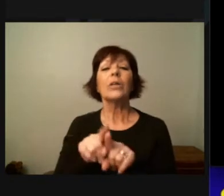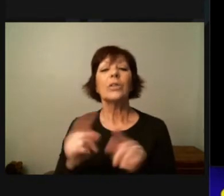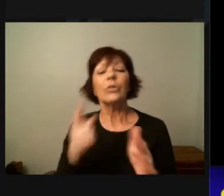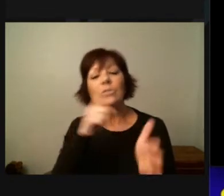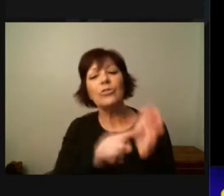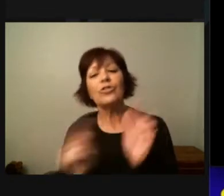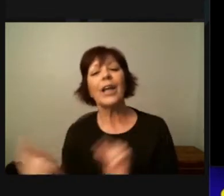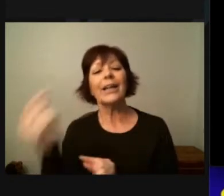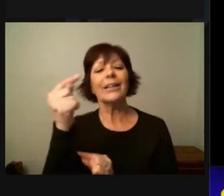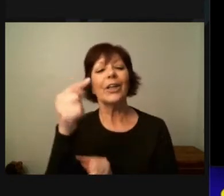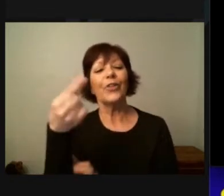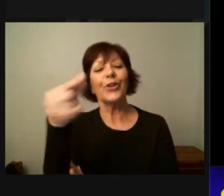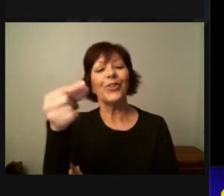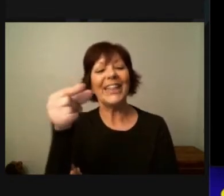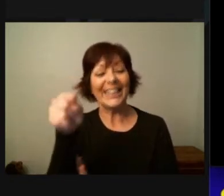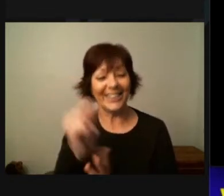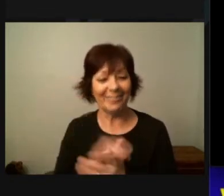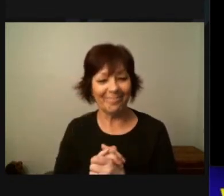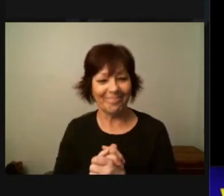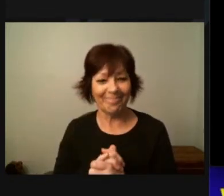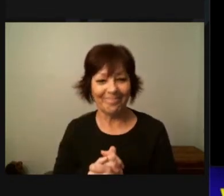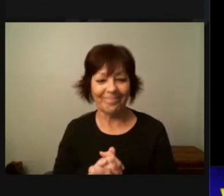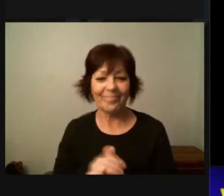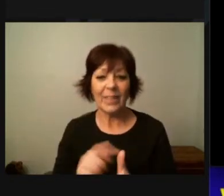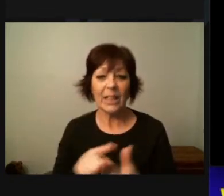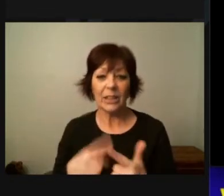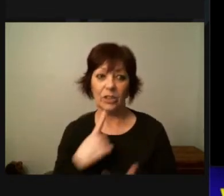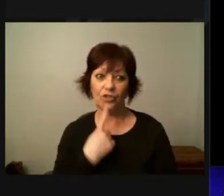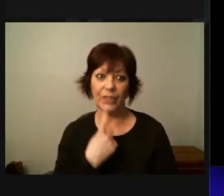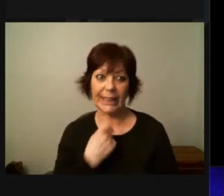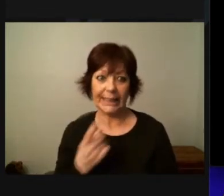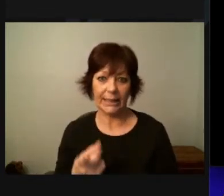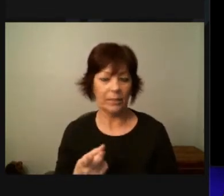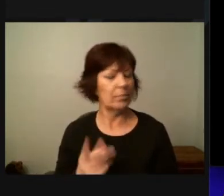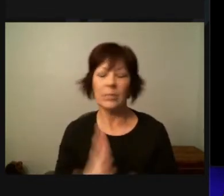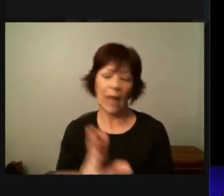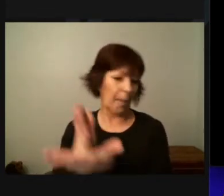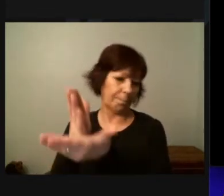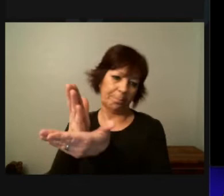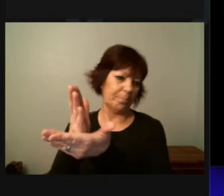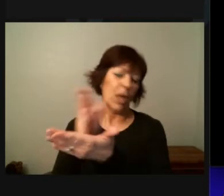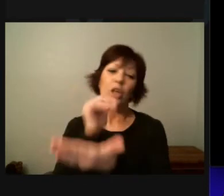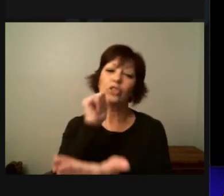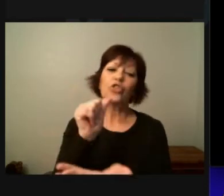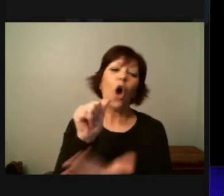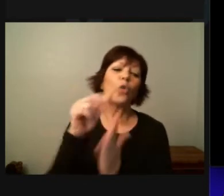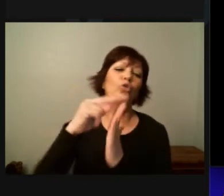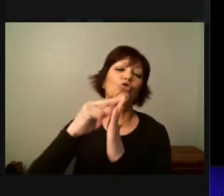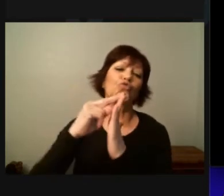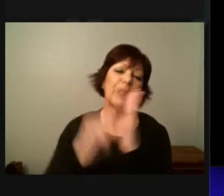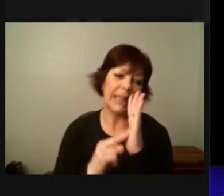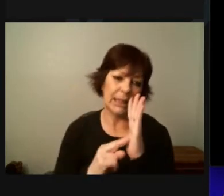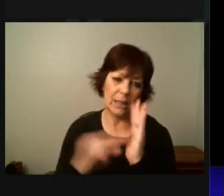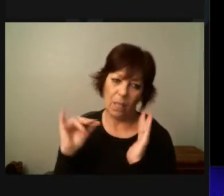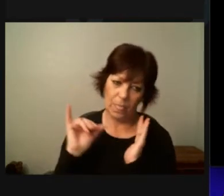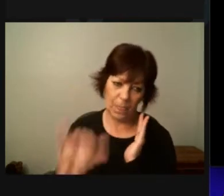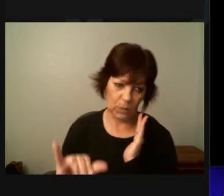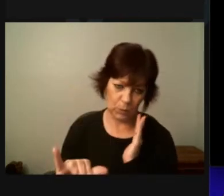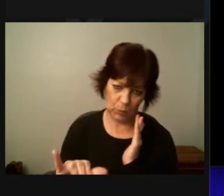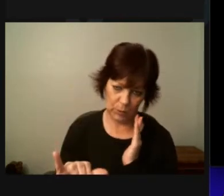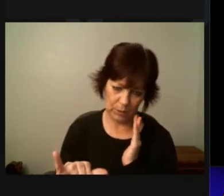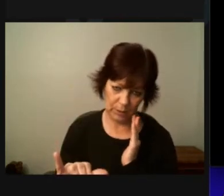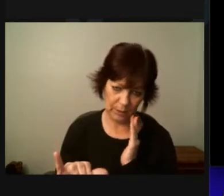it. And then you have the red sites. Just stop. Do not even go there.